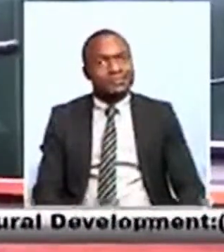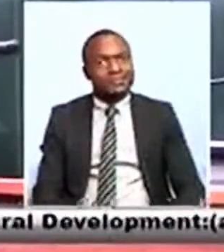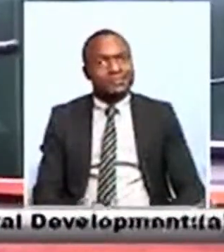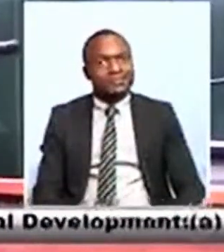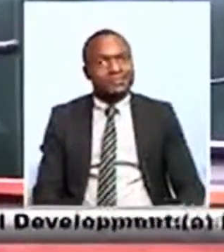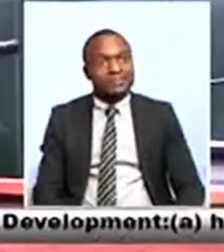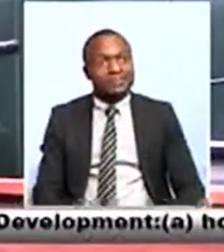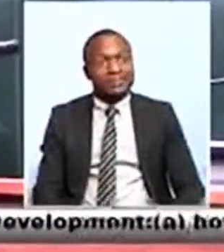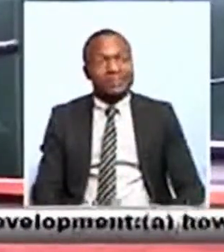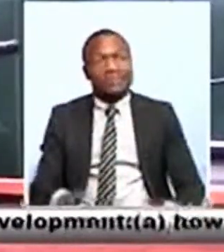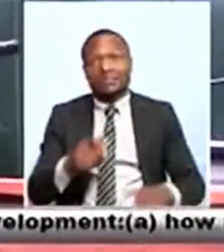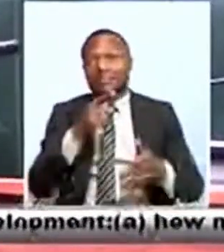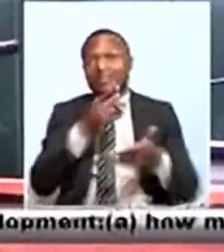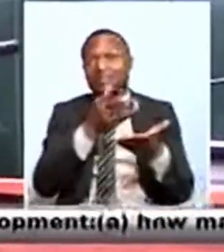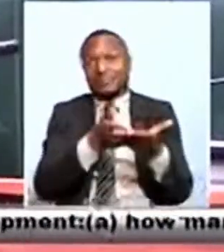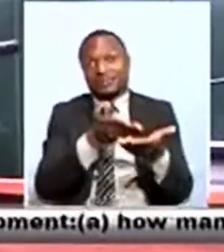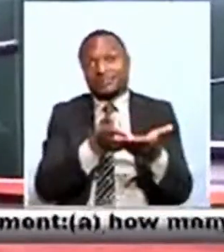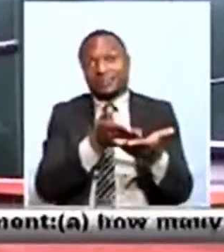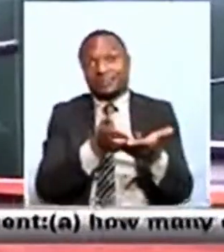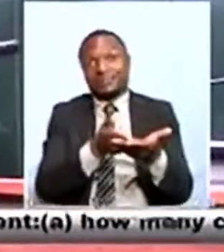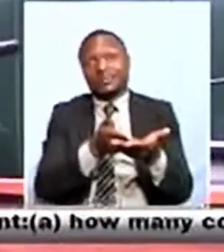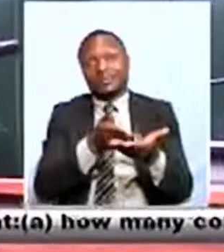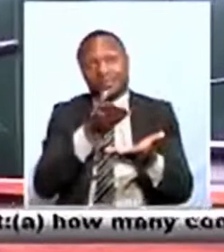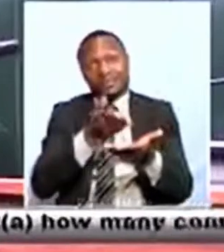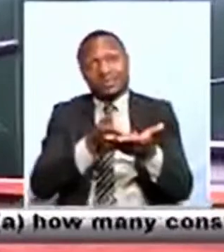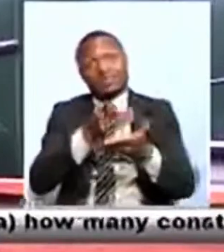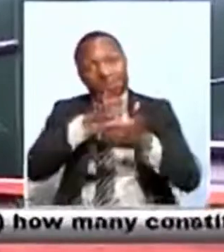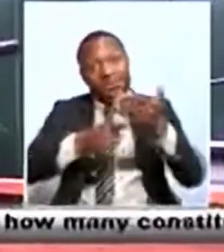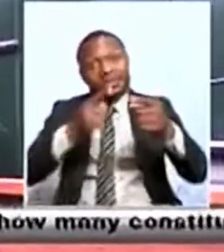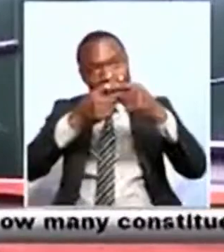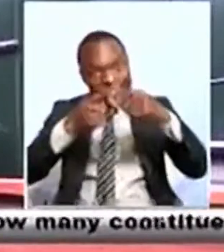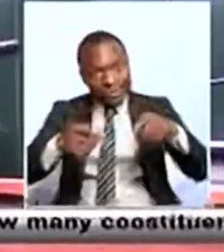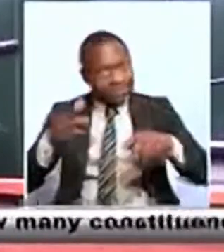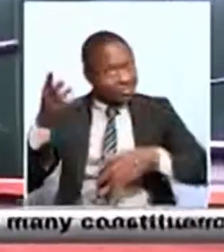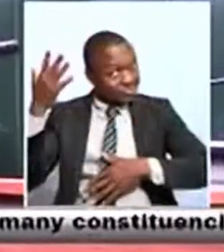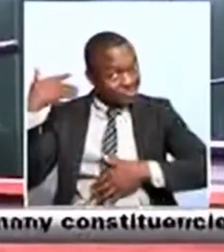This is what was happening.